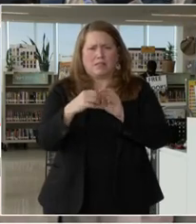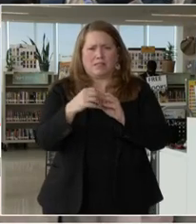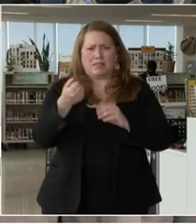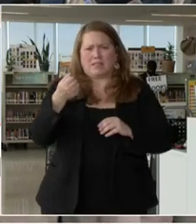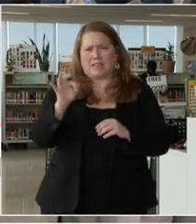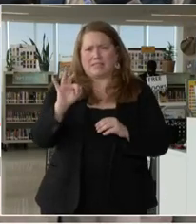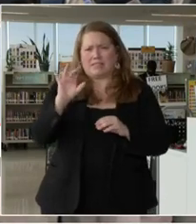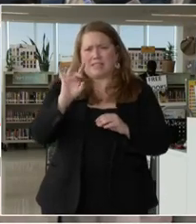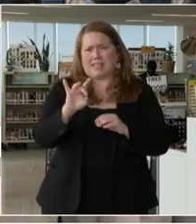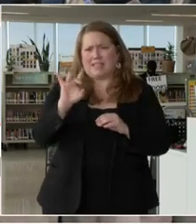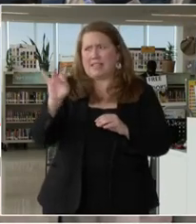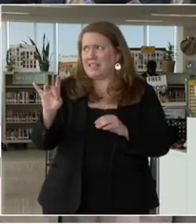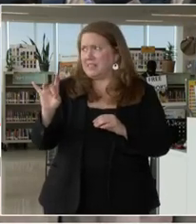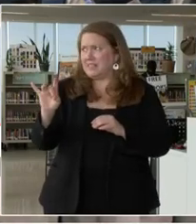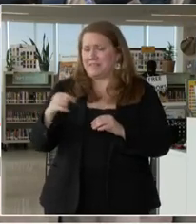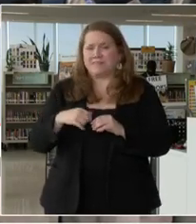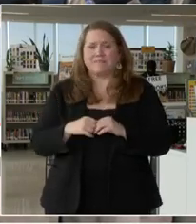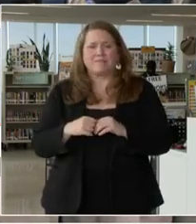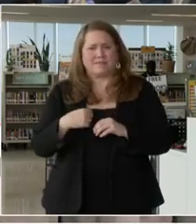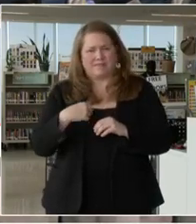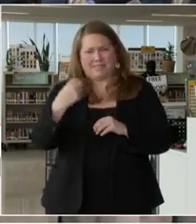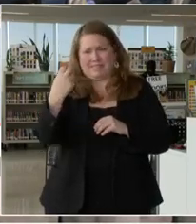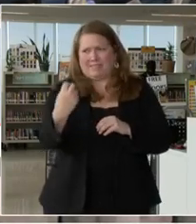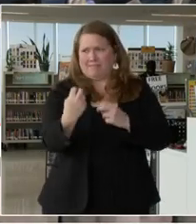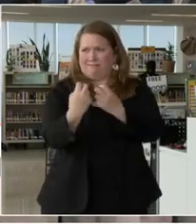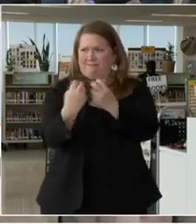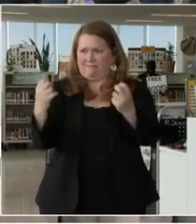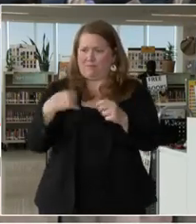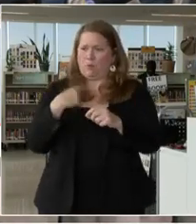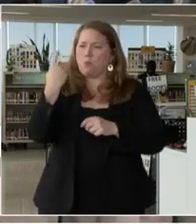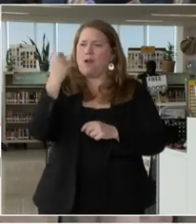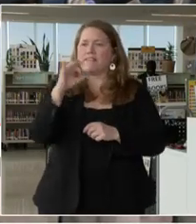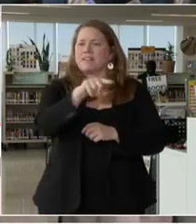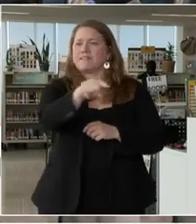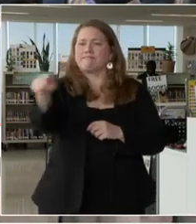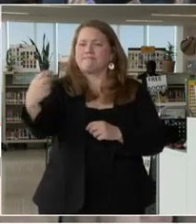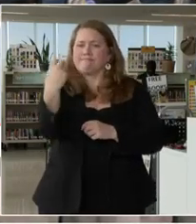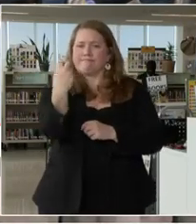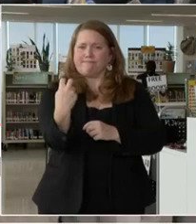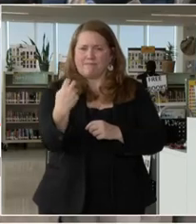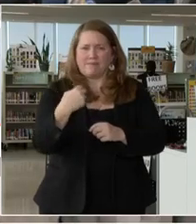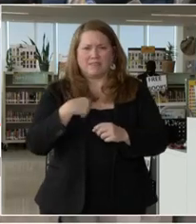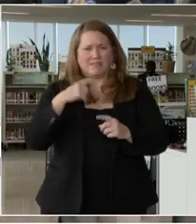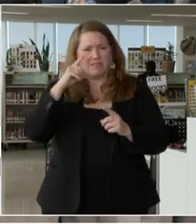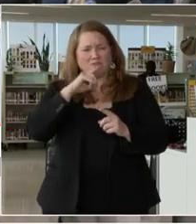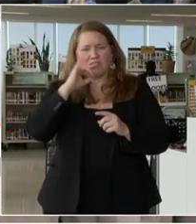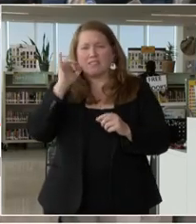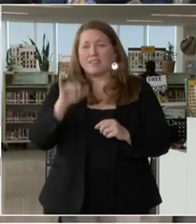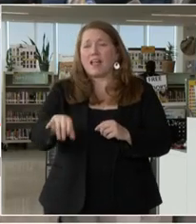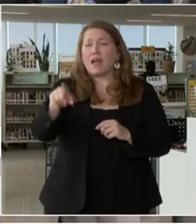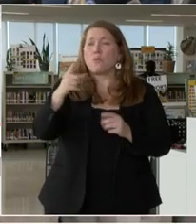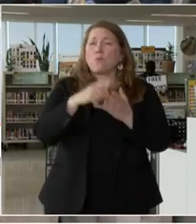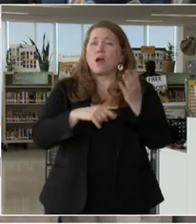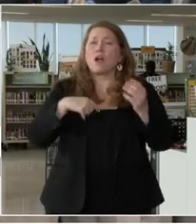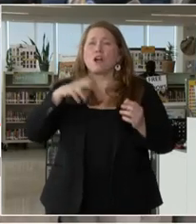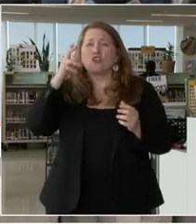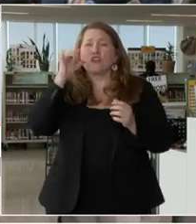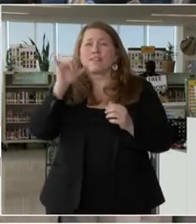1988, I sat in your seat. That decision that I made that day, it changed the rest of my